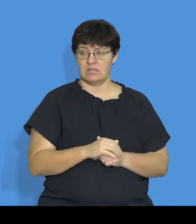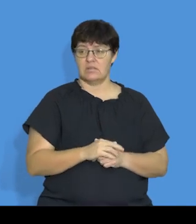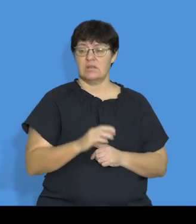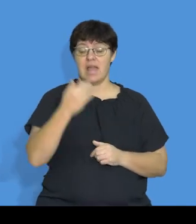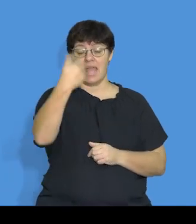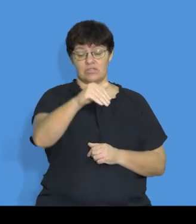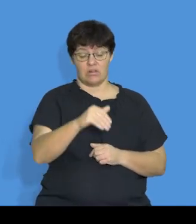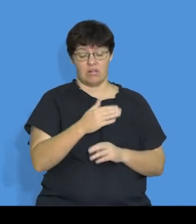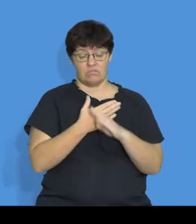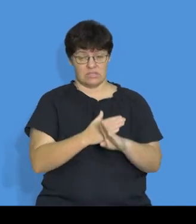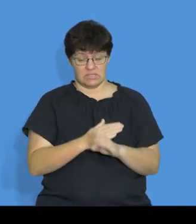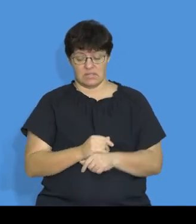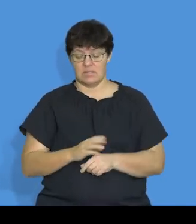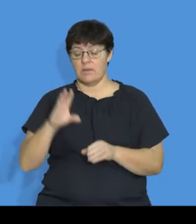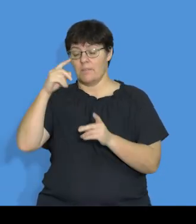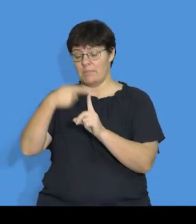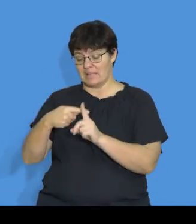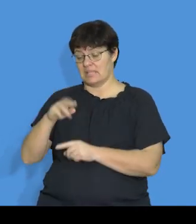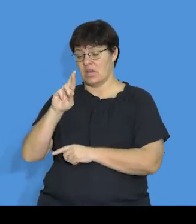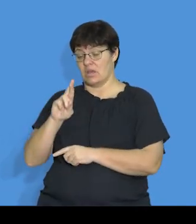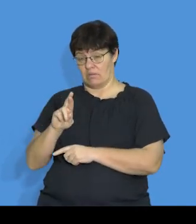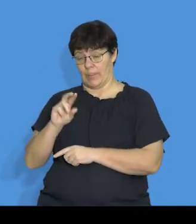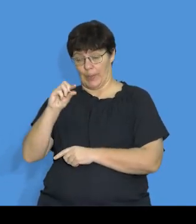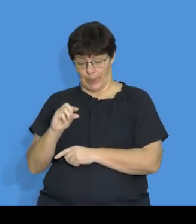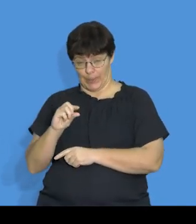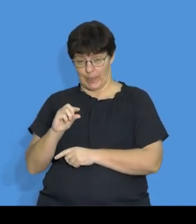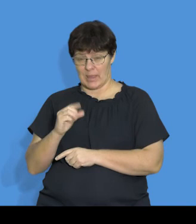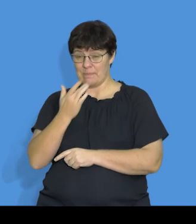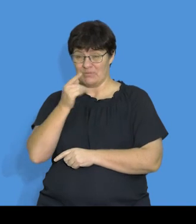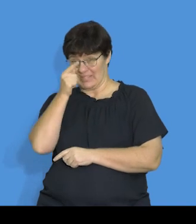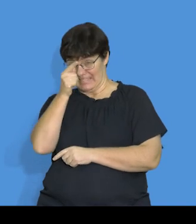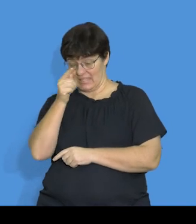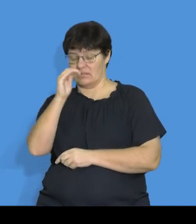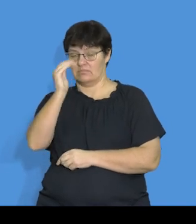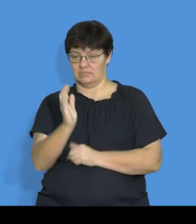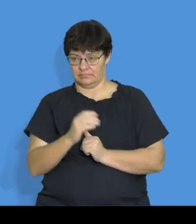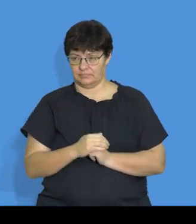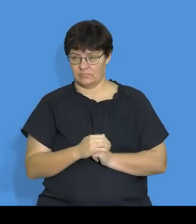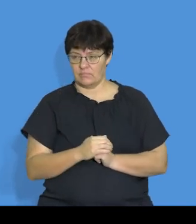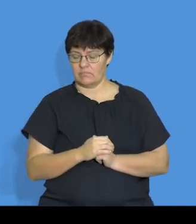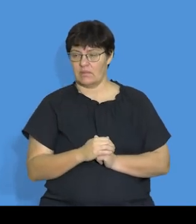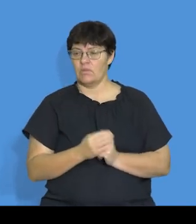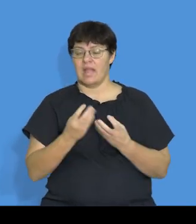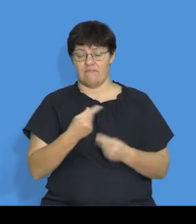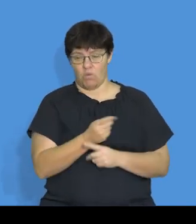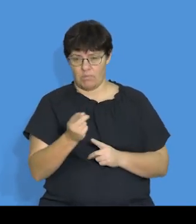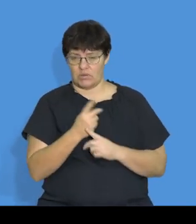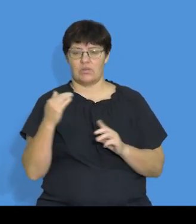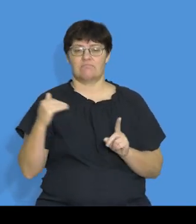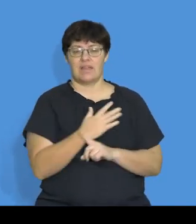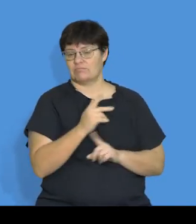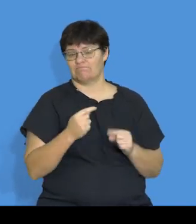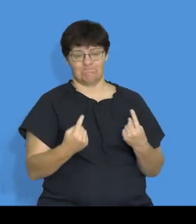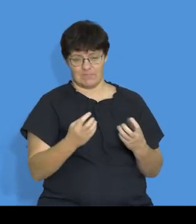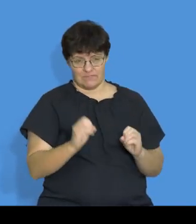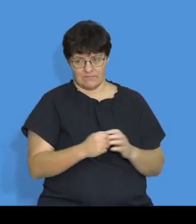is in series with the internal resistance of the battery. So we have all these values except for the current that goes through 25